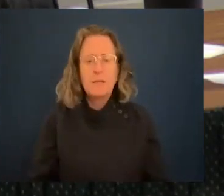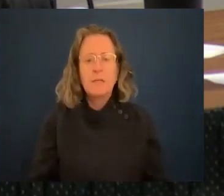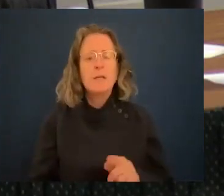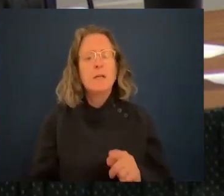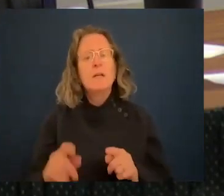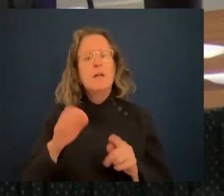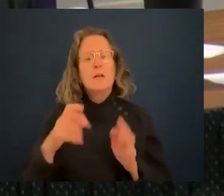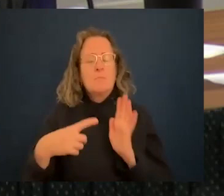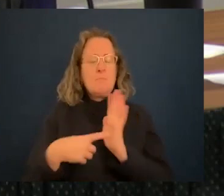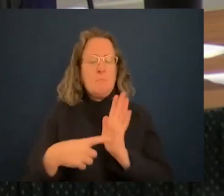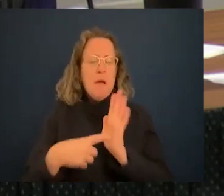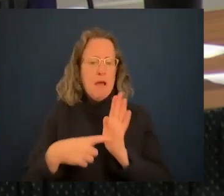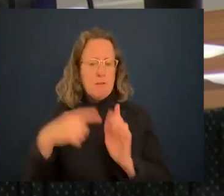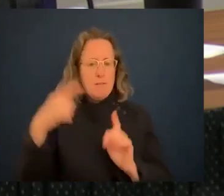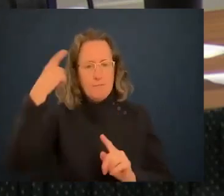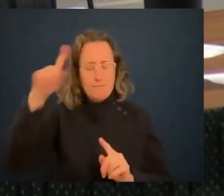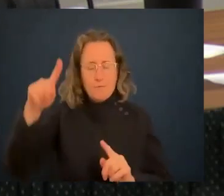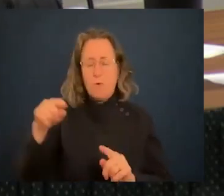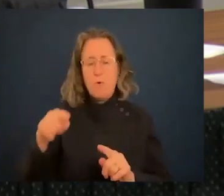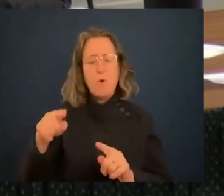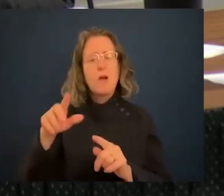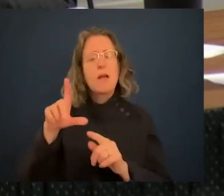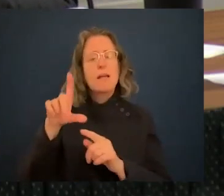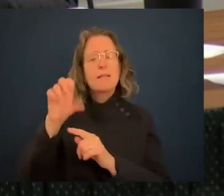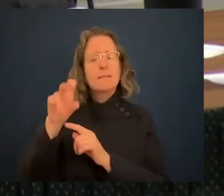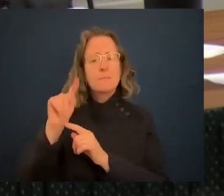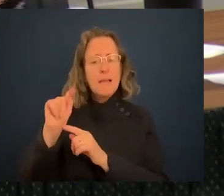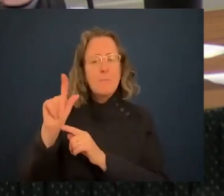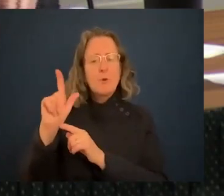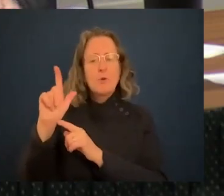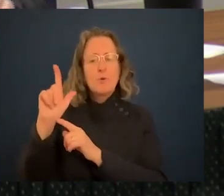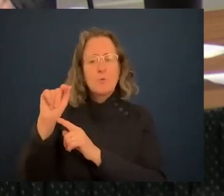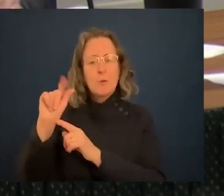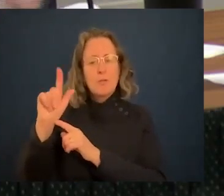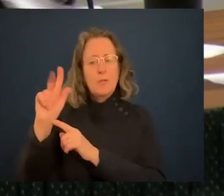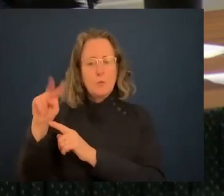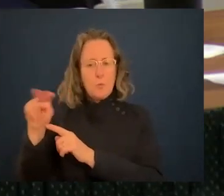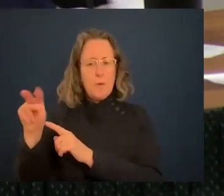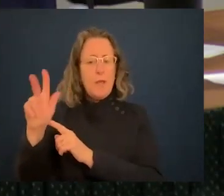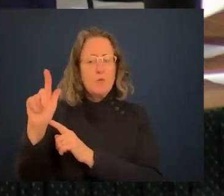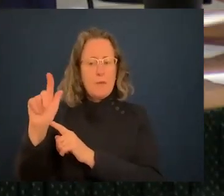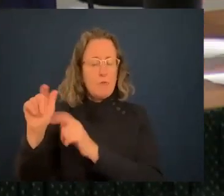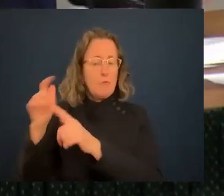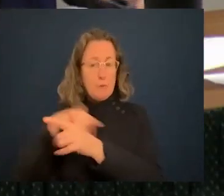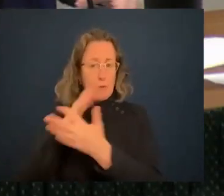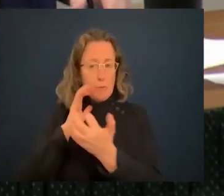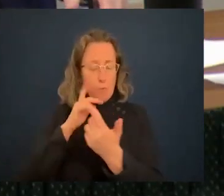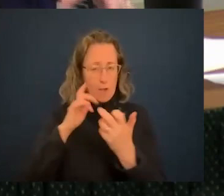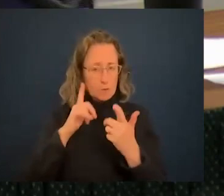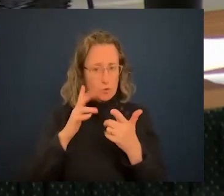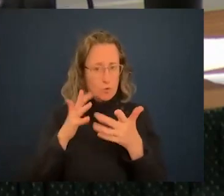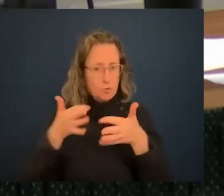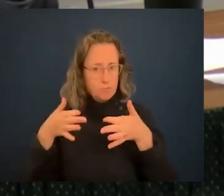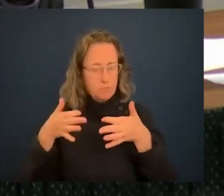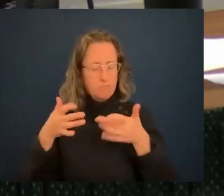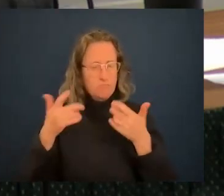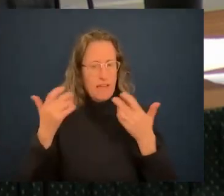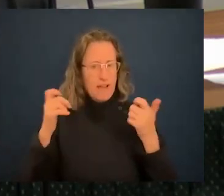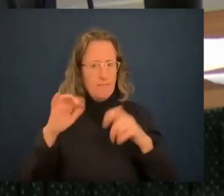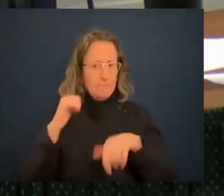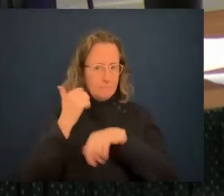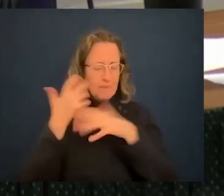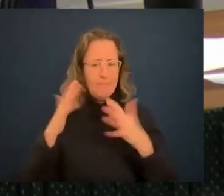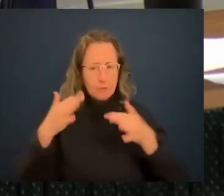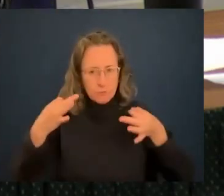2023. uh this was an issue raised by AP Triton in their report uh the memo uh